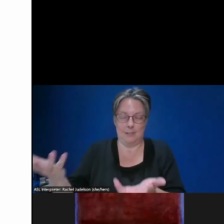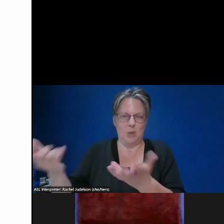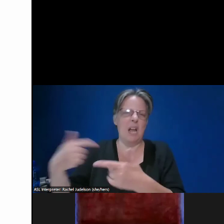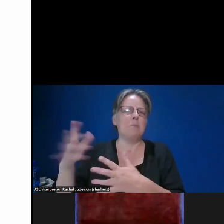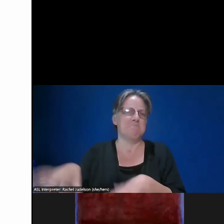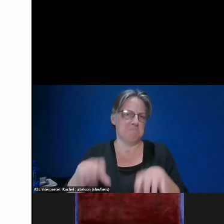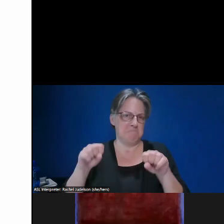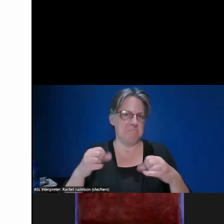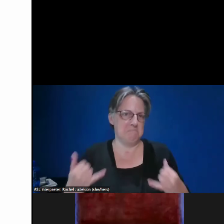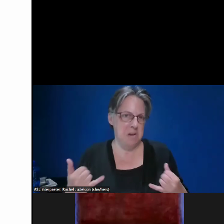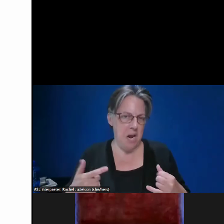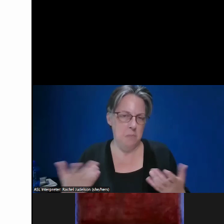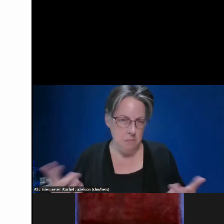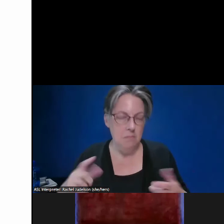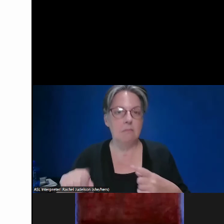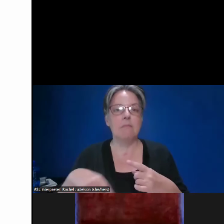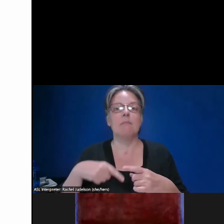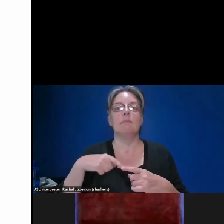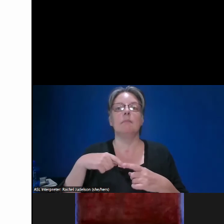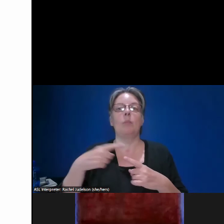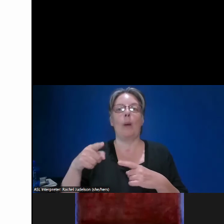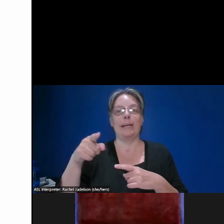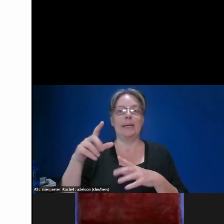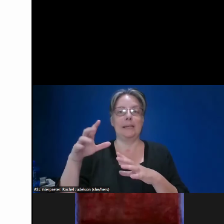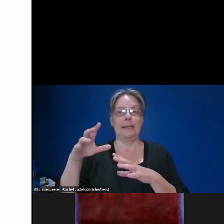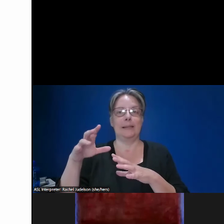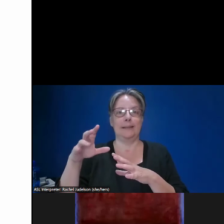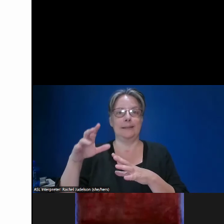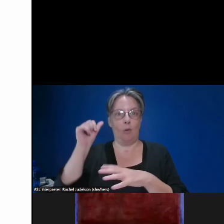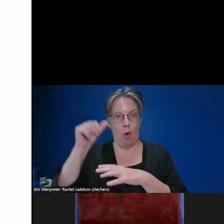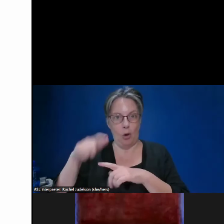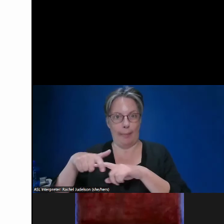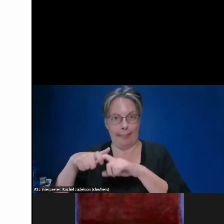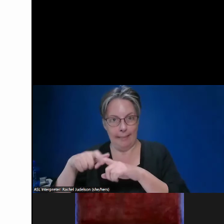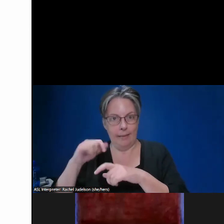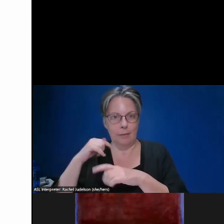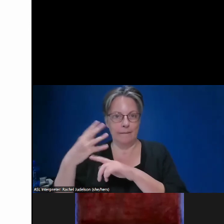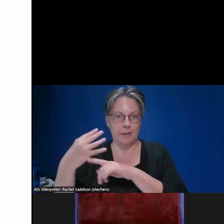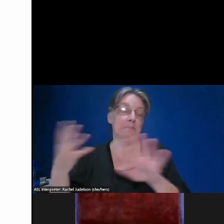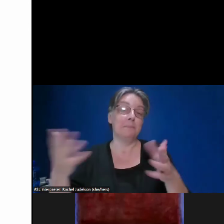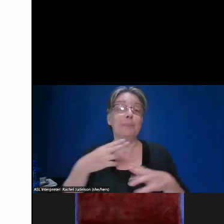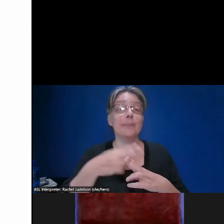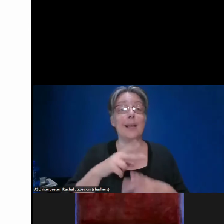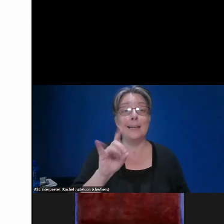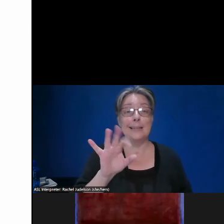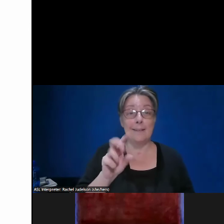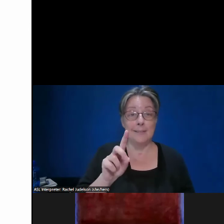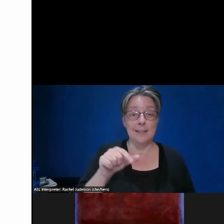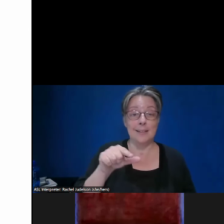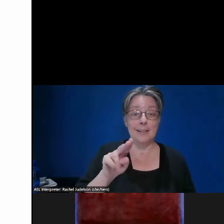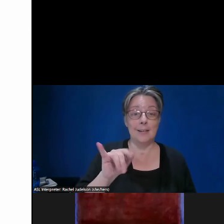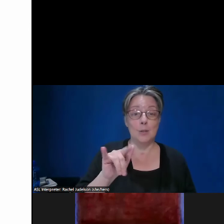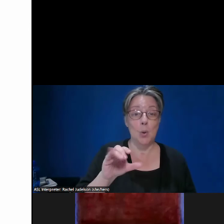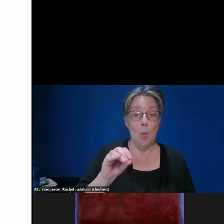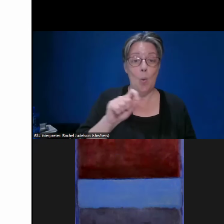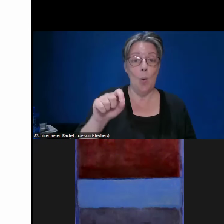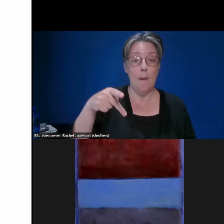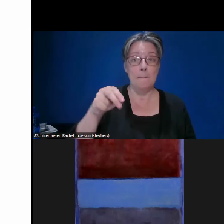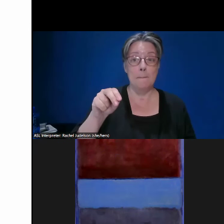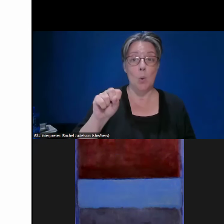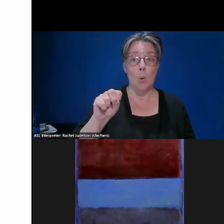going to jump in when his audio or his video goes out. So I'm David Quinto-Pozos. This is my